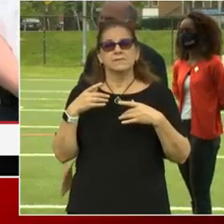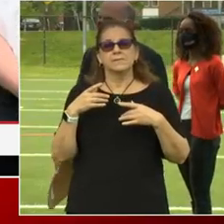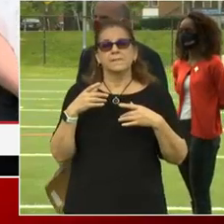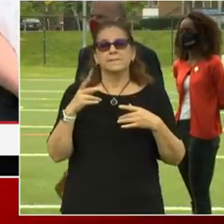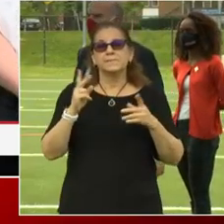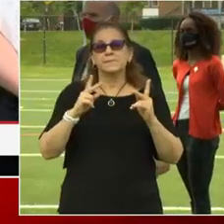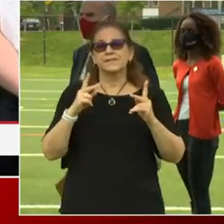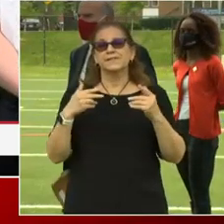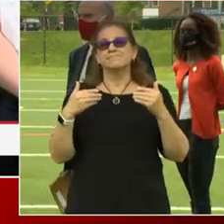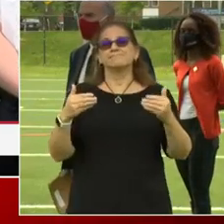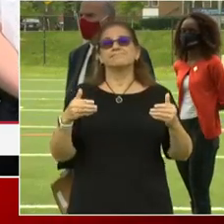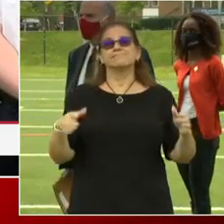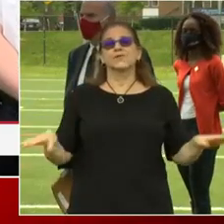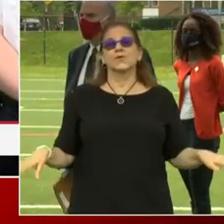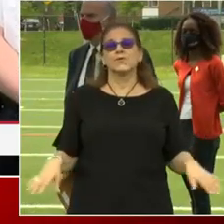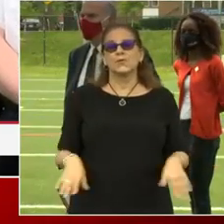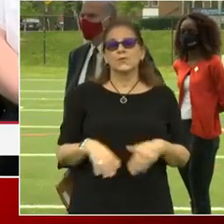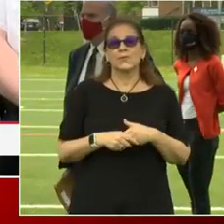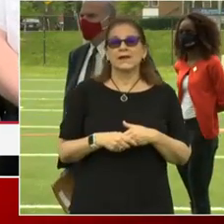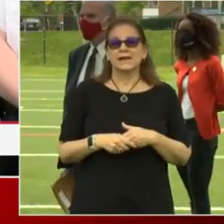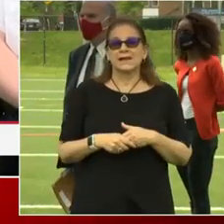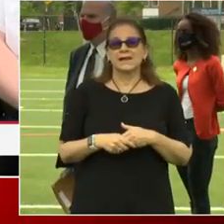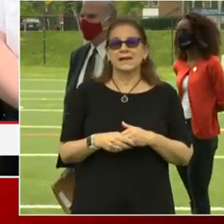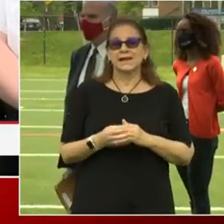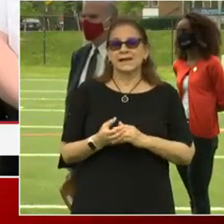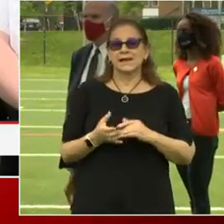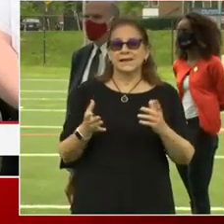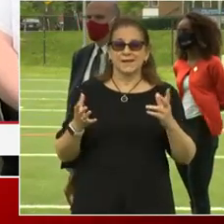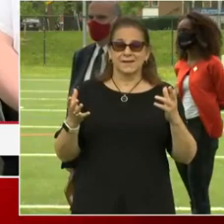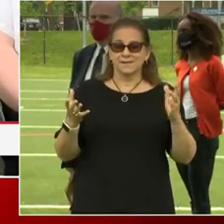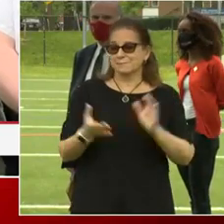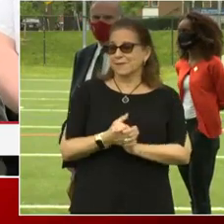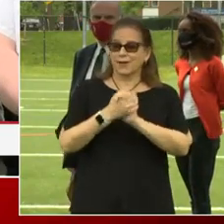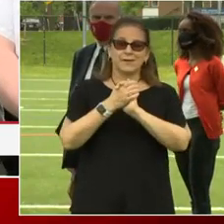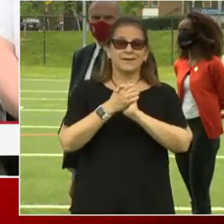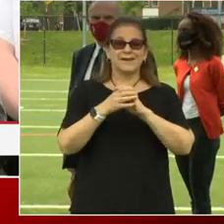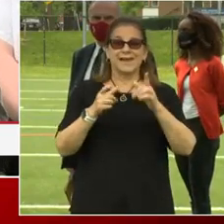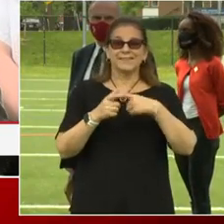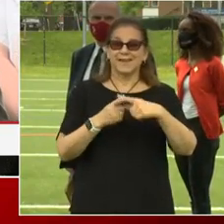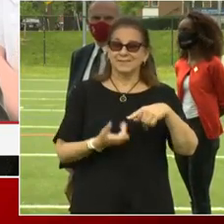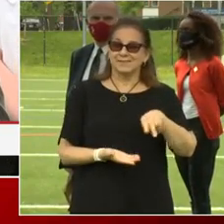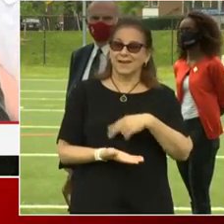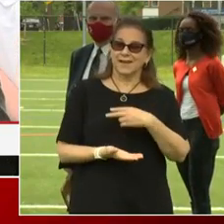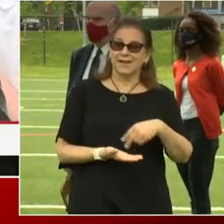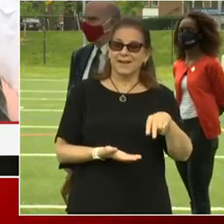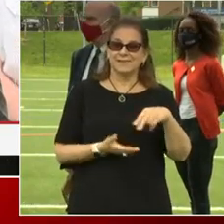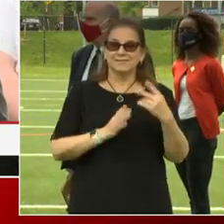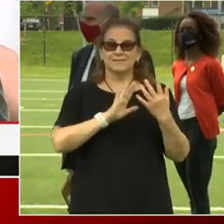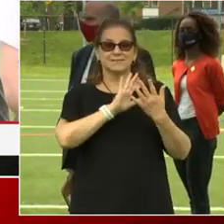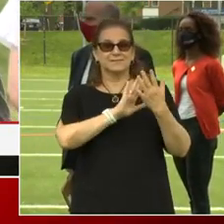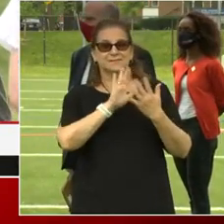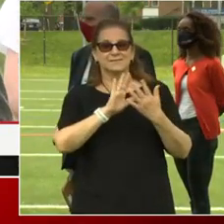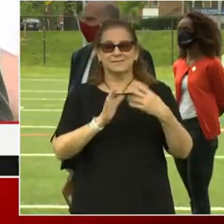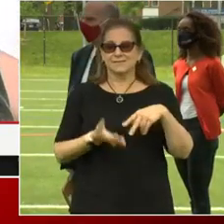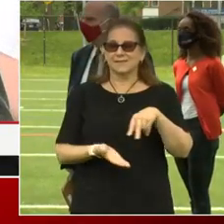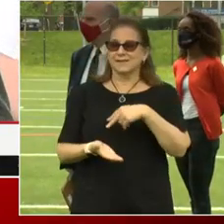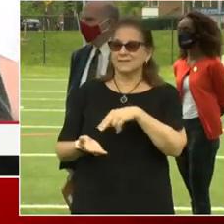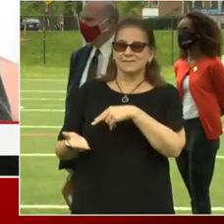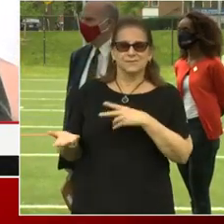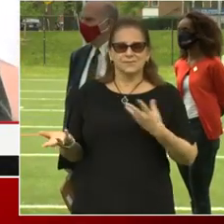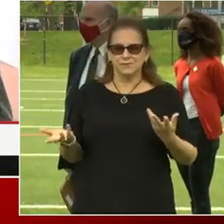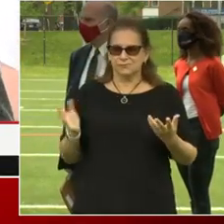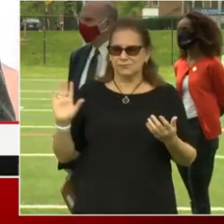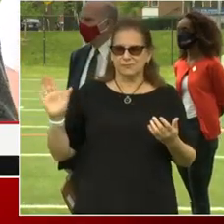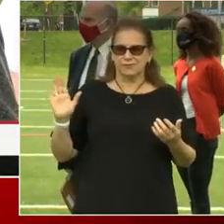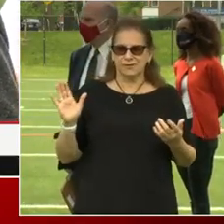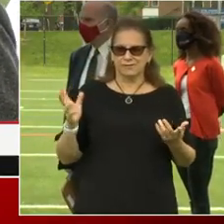no standing or dancing at wedding receptions. What is the rationale for that portion of the